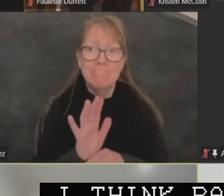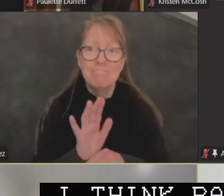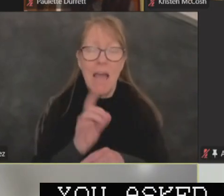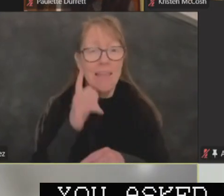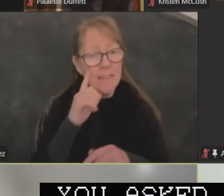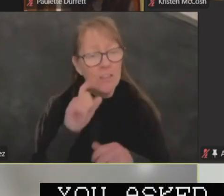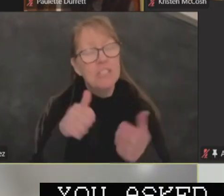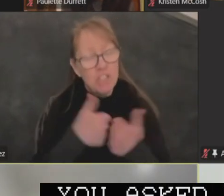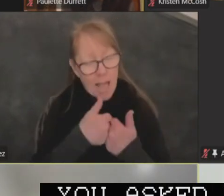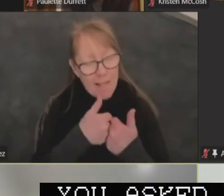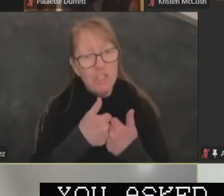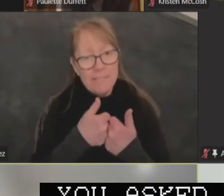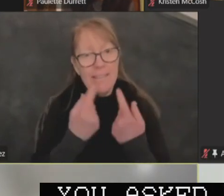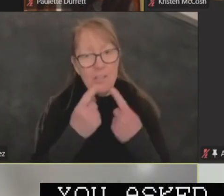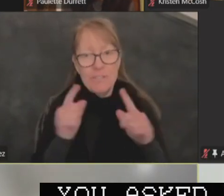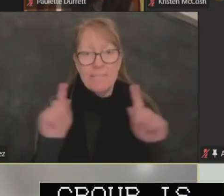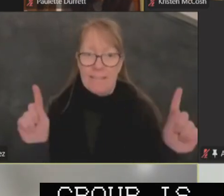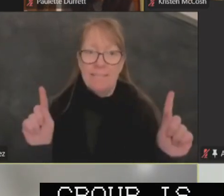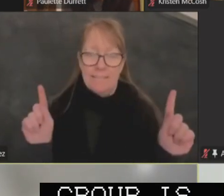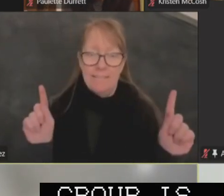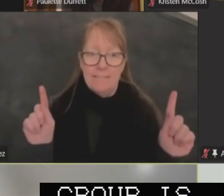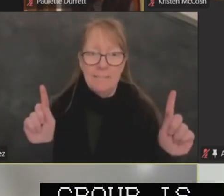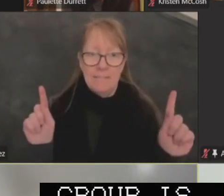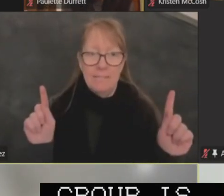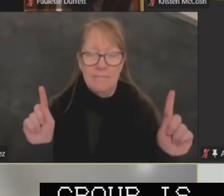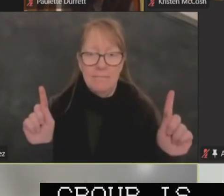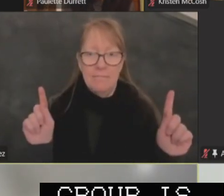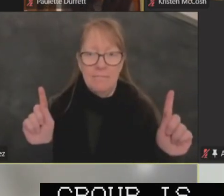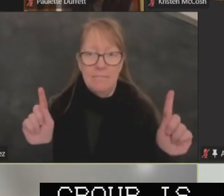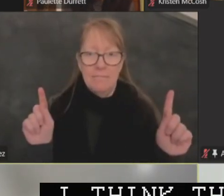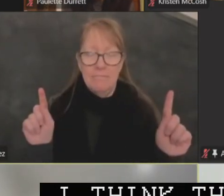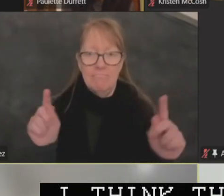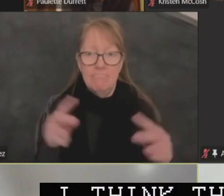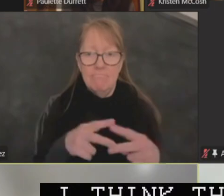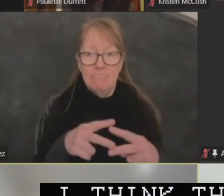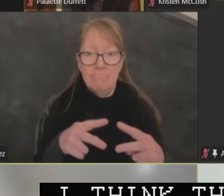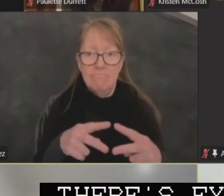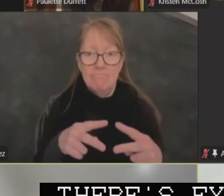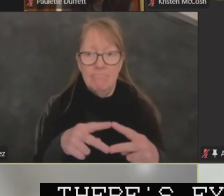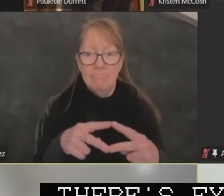challenges and there's successes. So I think the way that they were